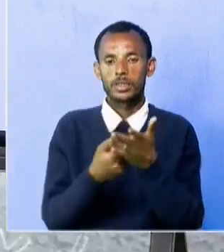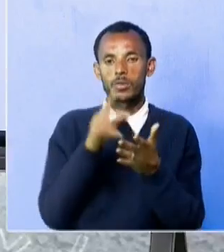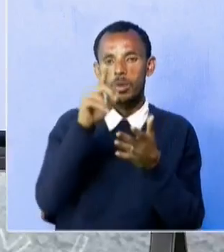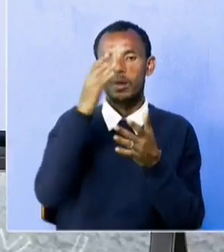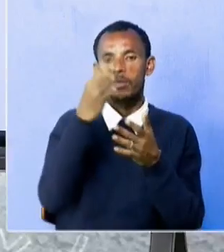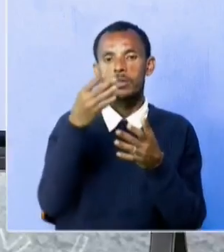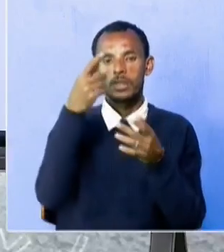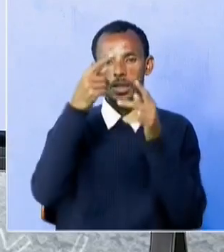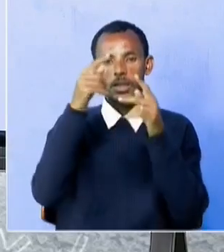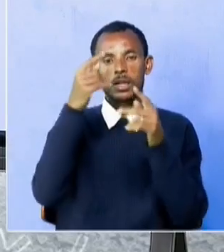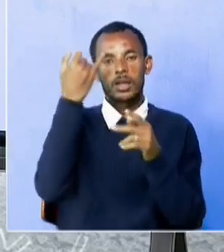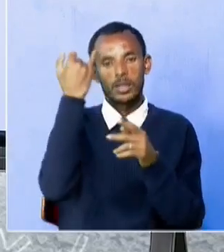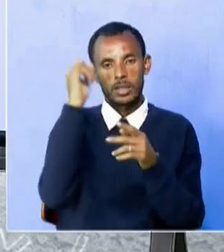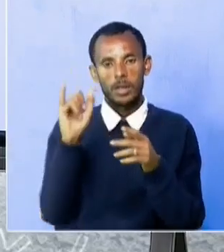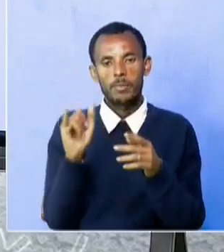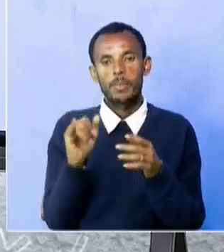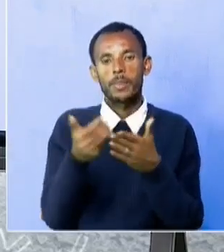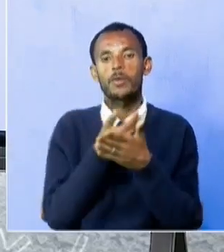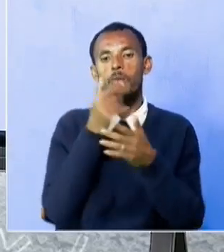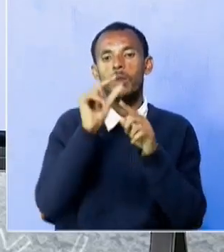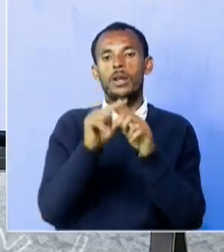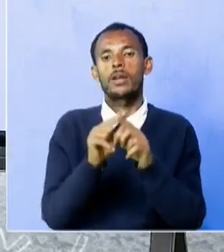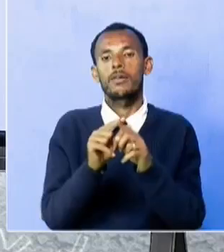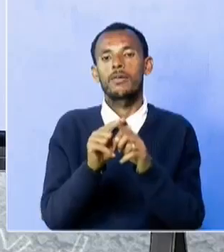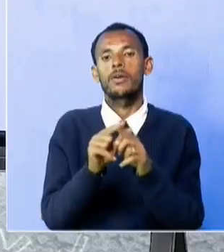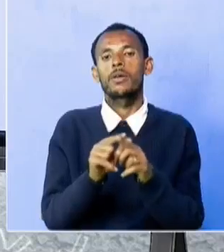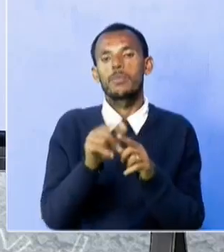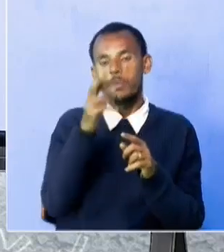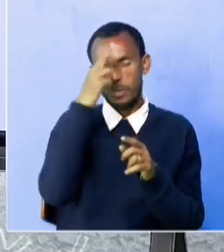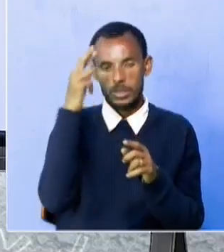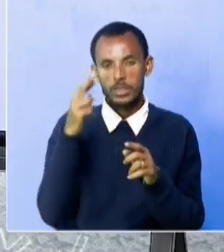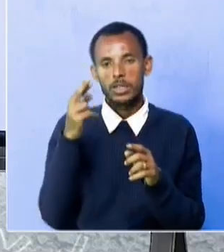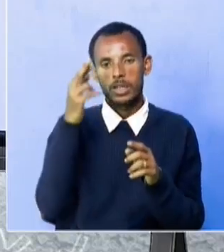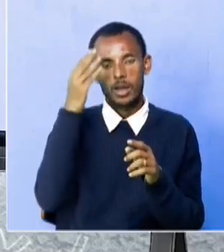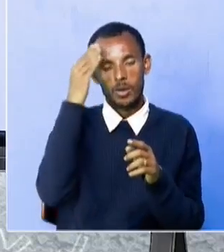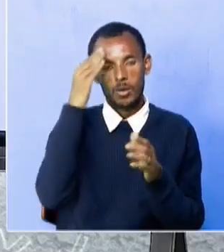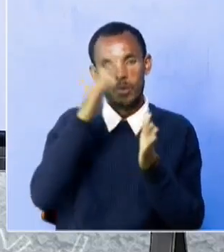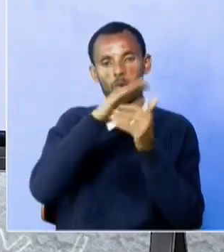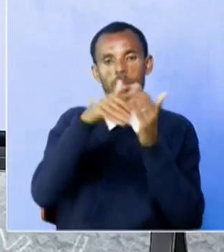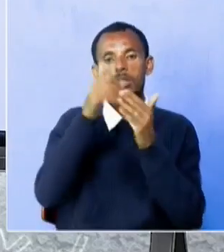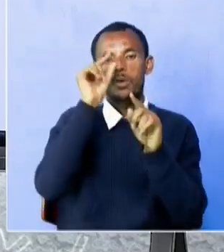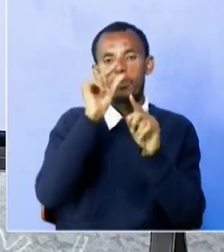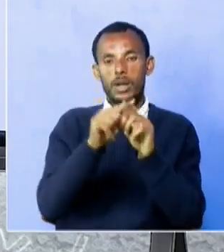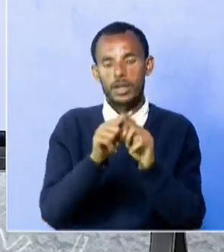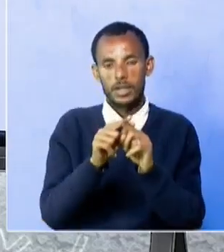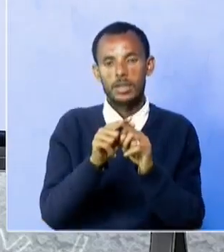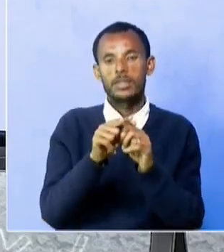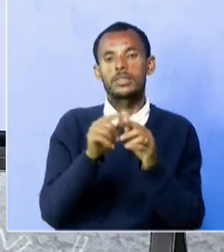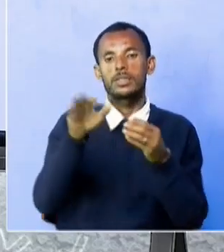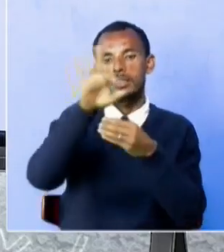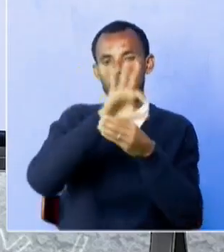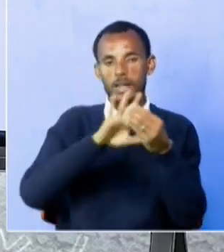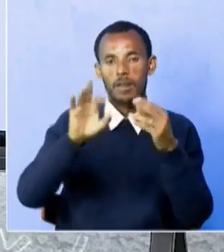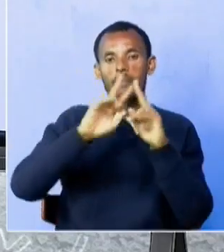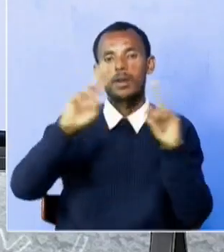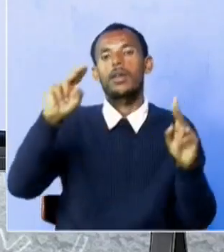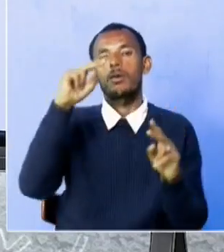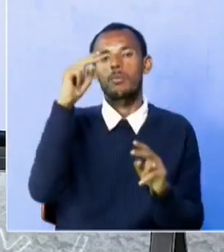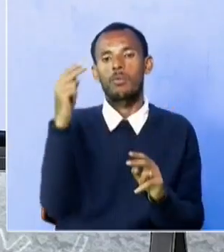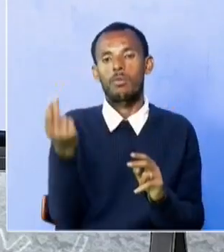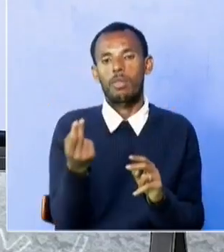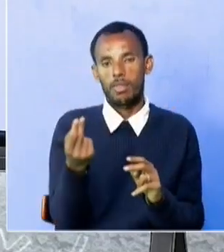the terminology that we need to be familiar with, because knowing all the terminologies in the circle are very